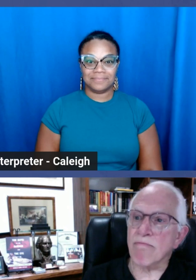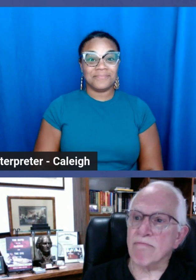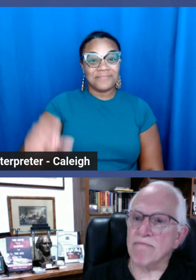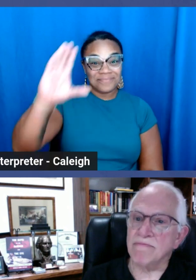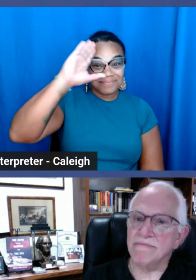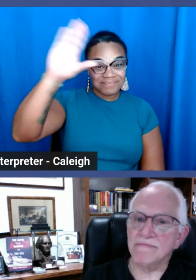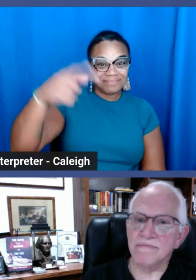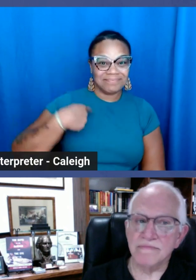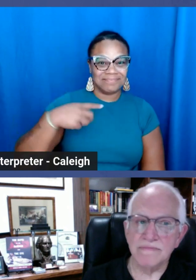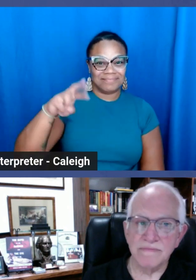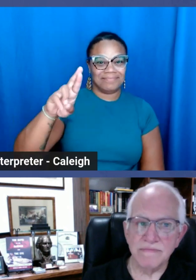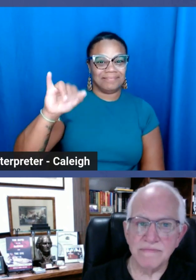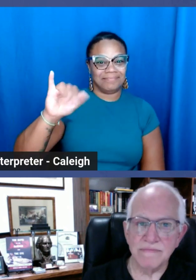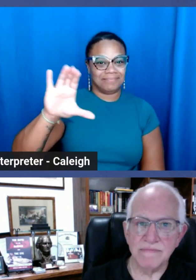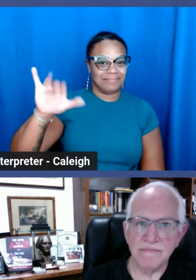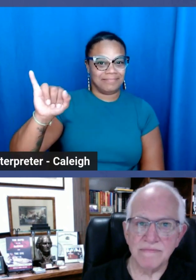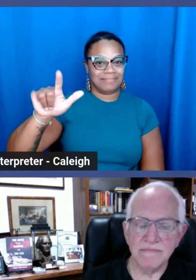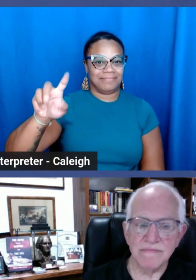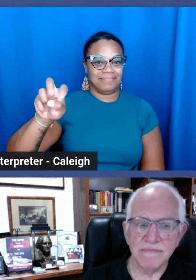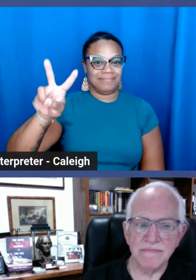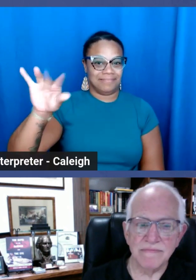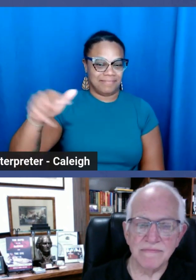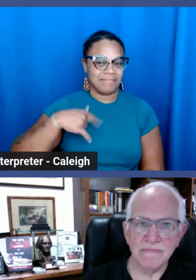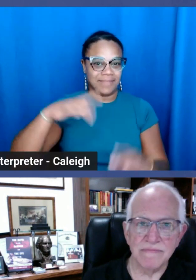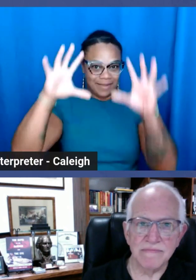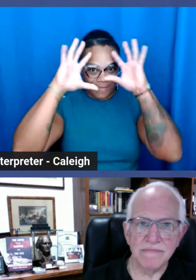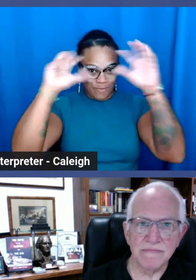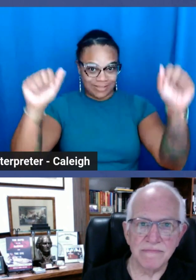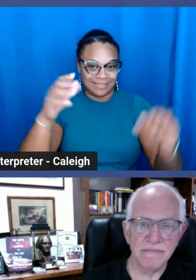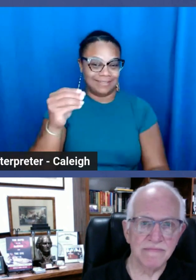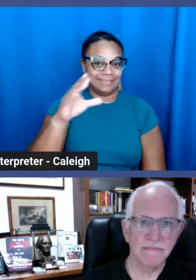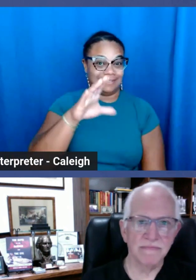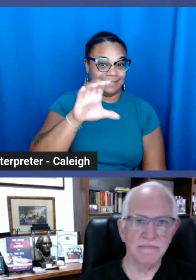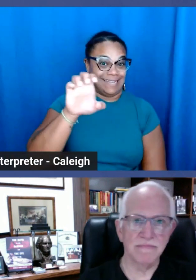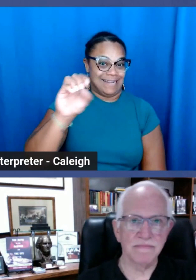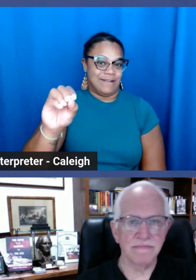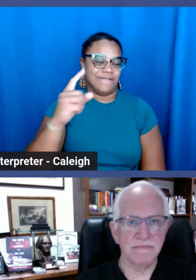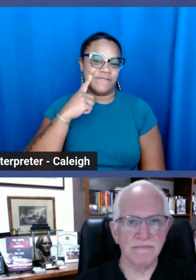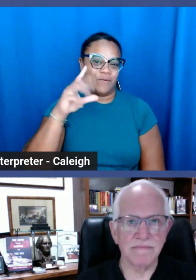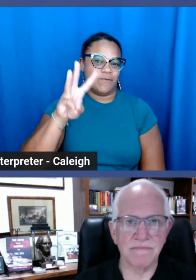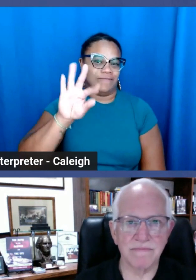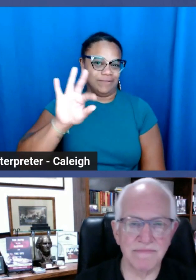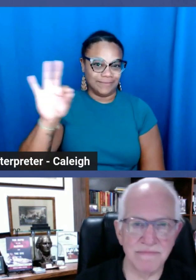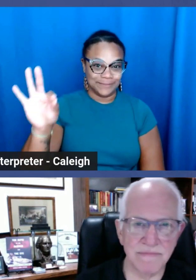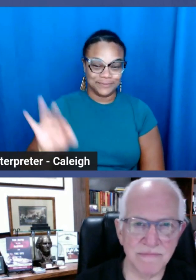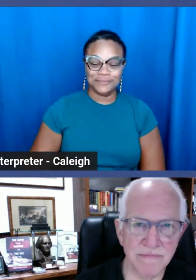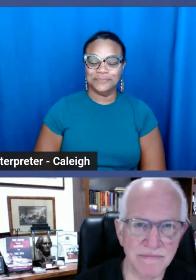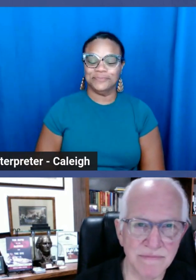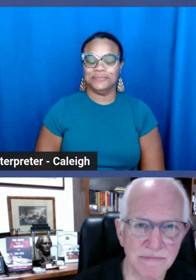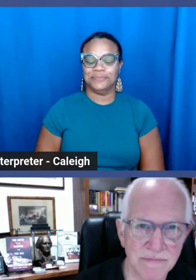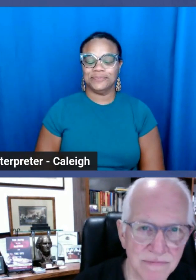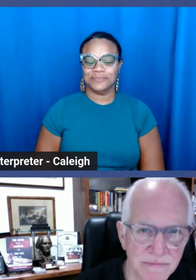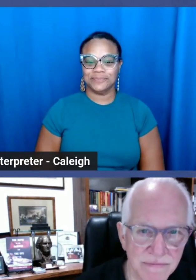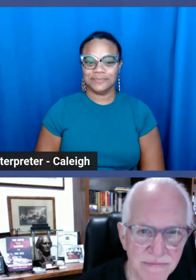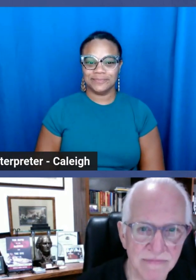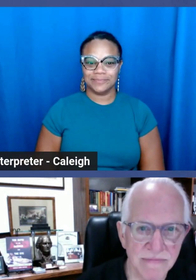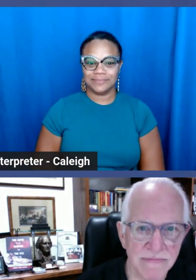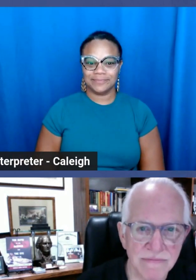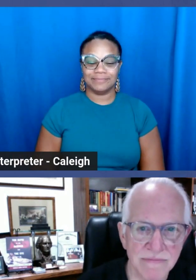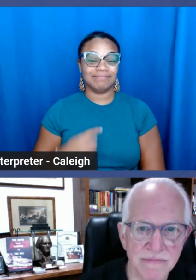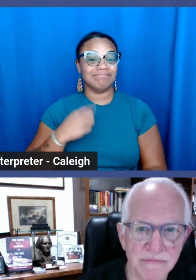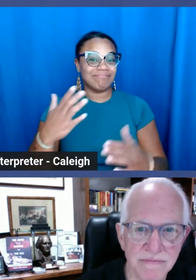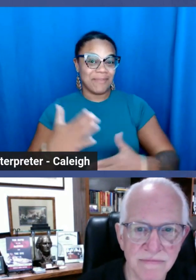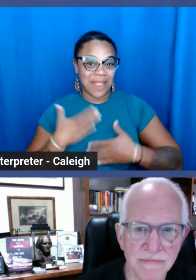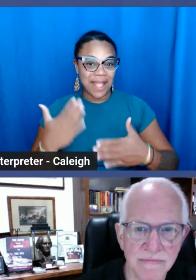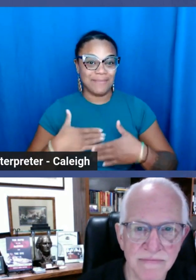Hello, I'm Ricky Levy, and I'm the President and CEO of the Woodhull Freedom Foundation. I'm happy to